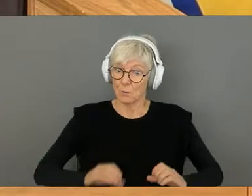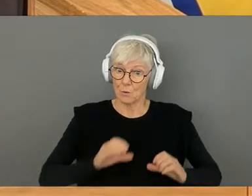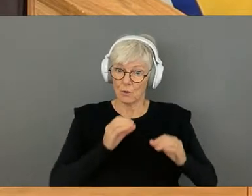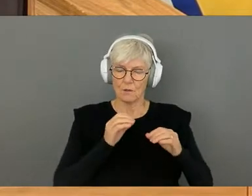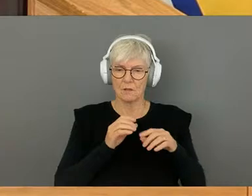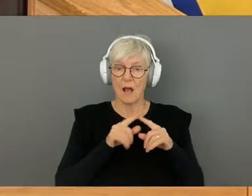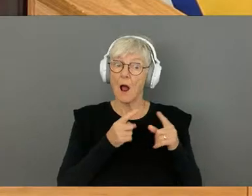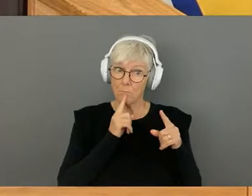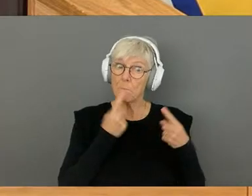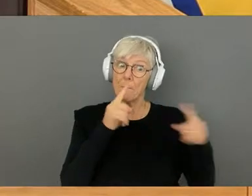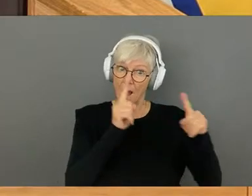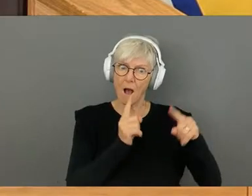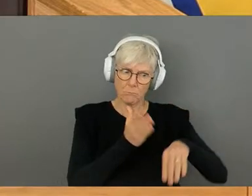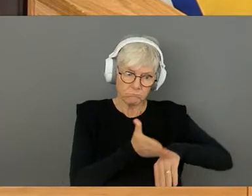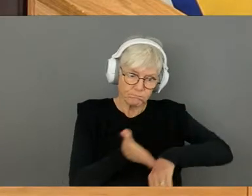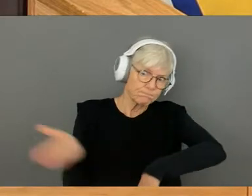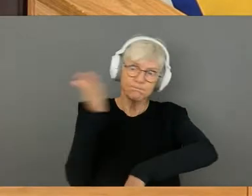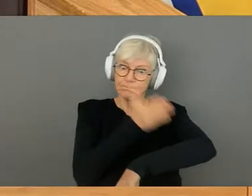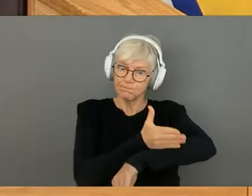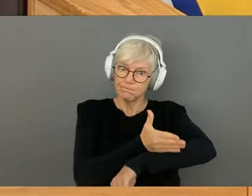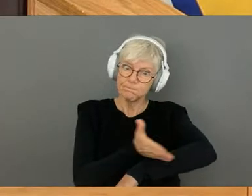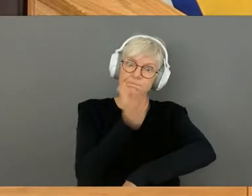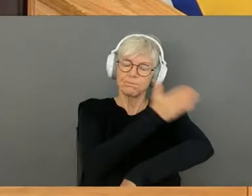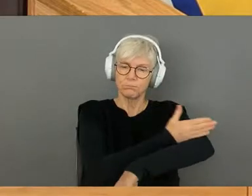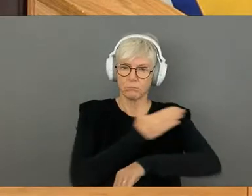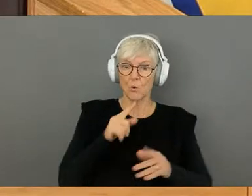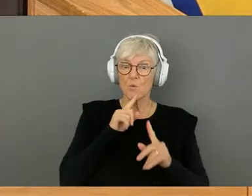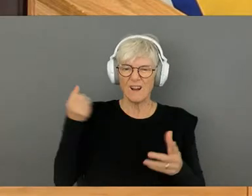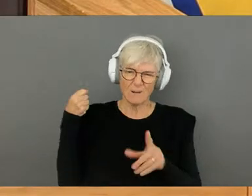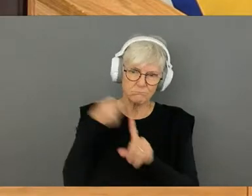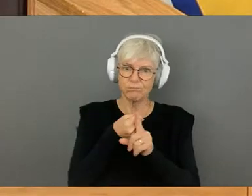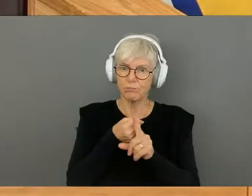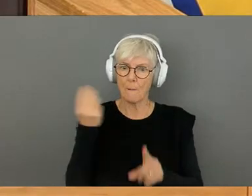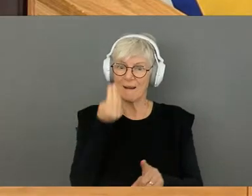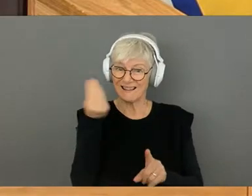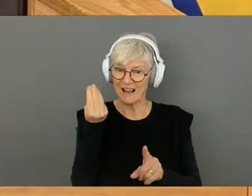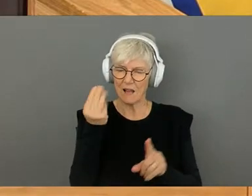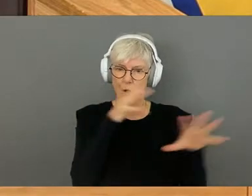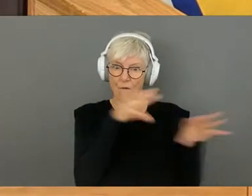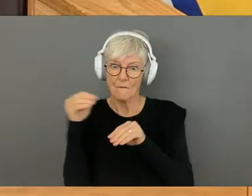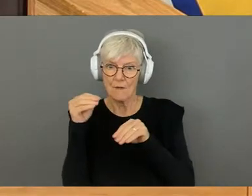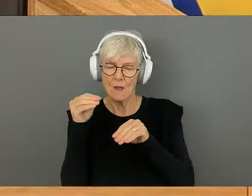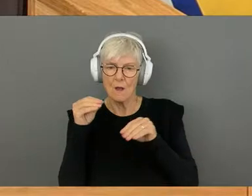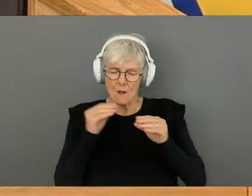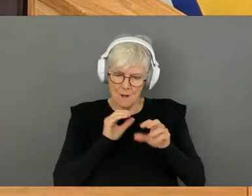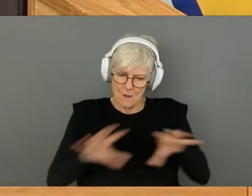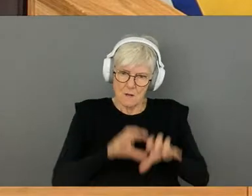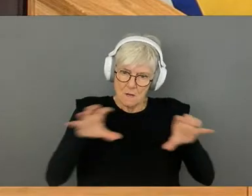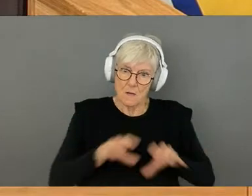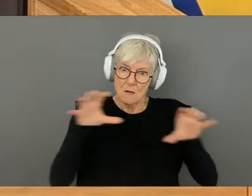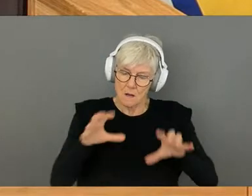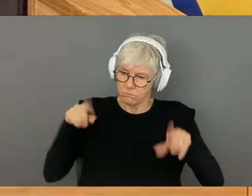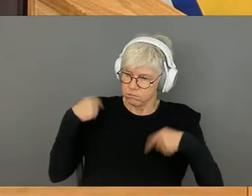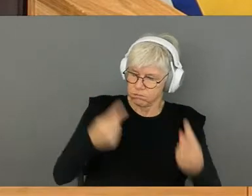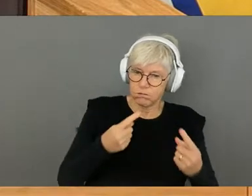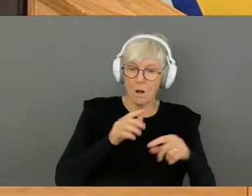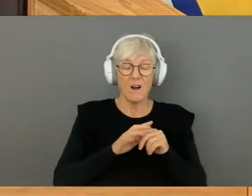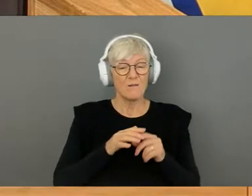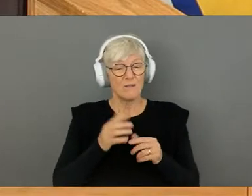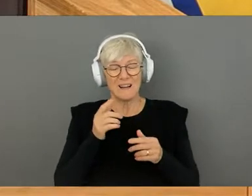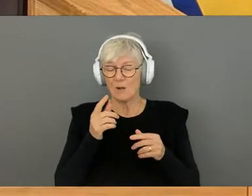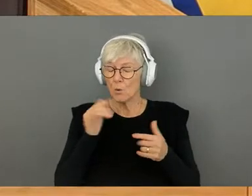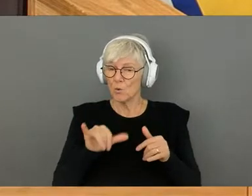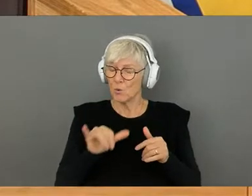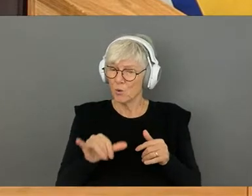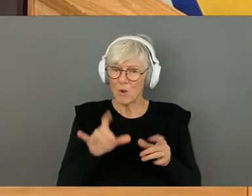customers since the storm hit on Monday. And I don't know if we can always appreciate how difficult the task is. I